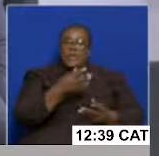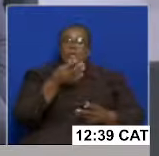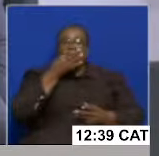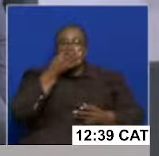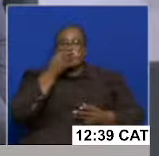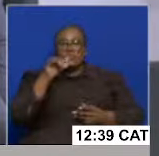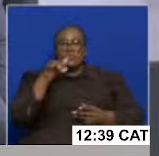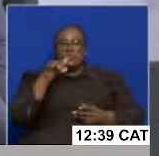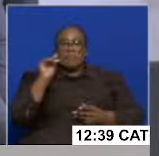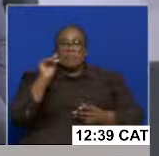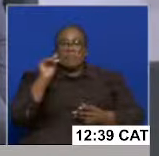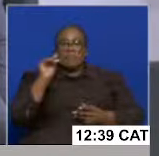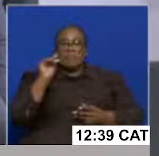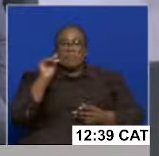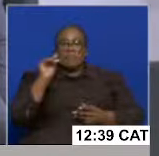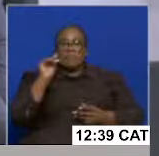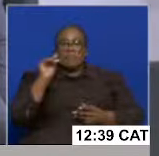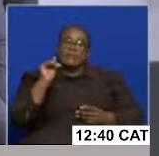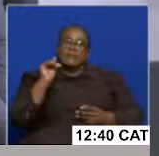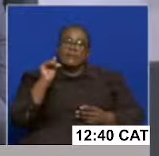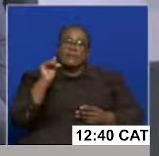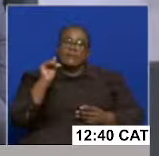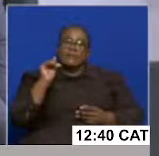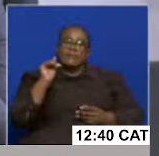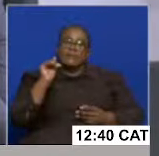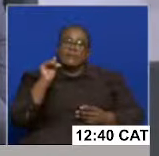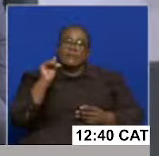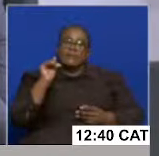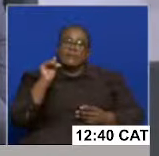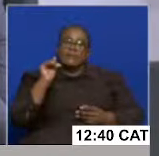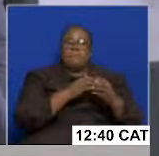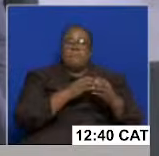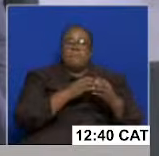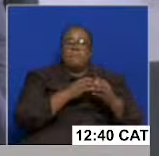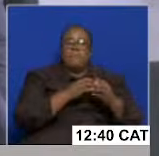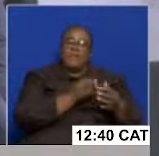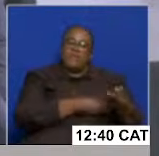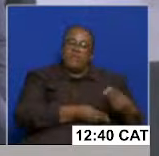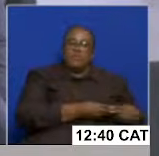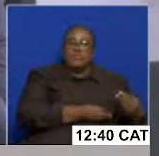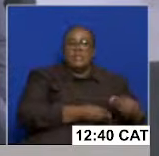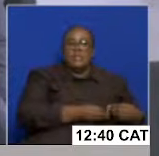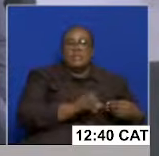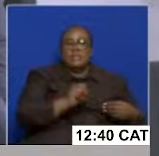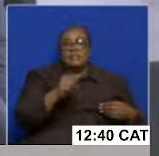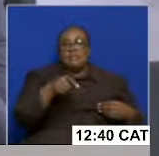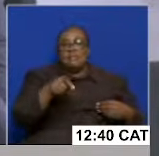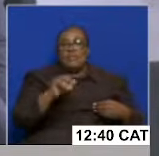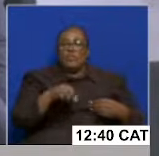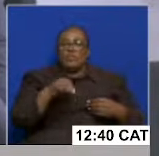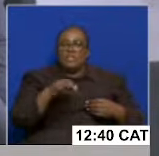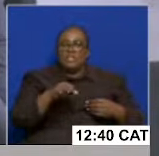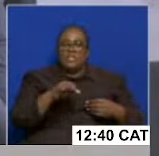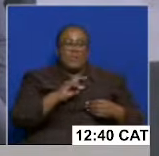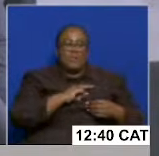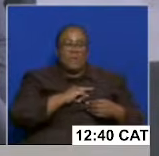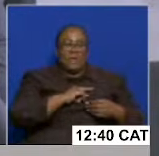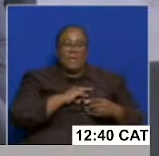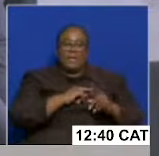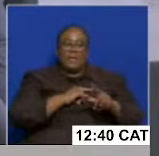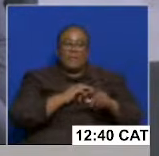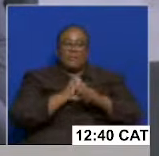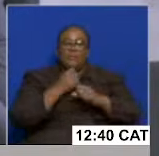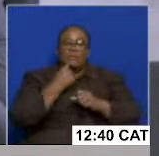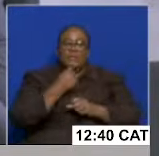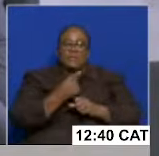entry. That's really what you had in mind, because nowhere in these chats are you saying Stolz is the one that